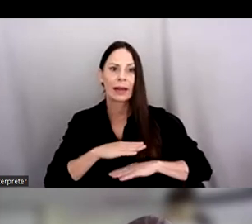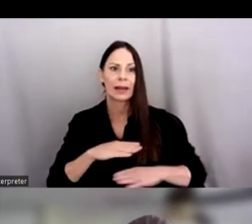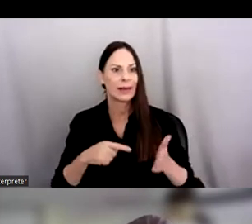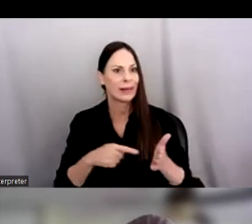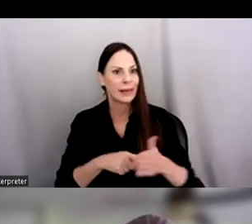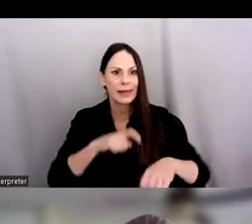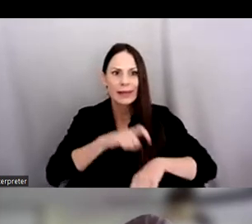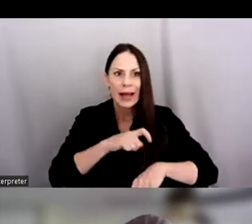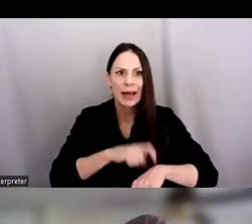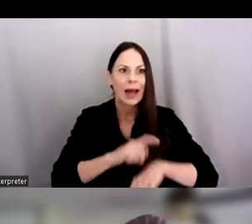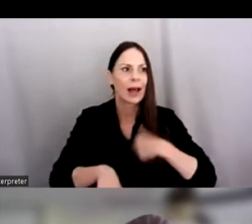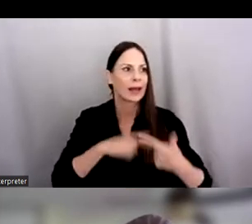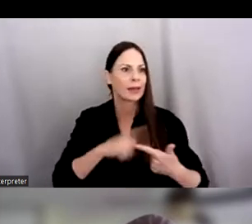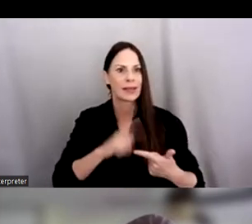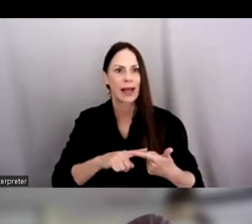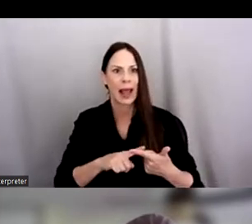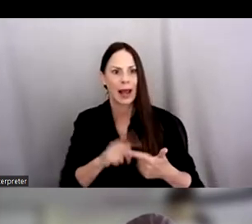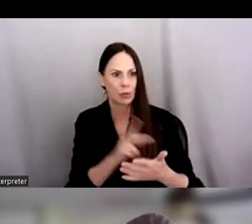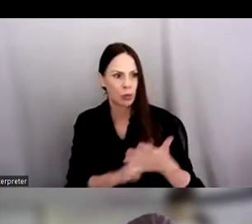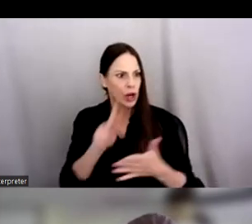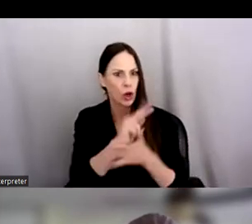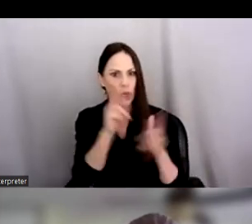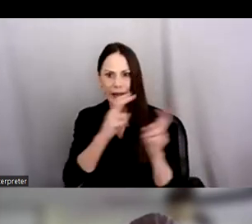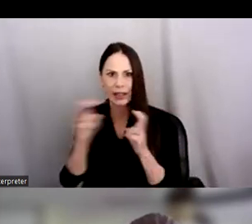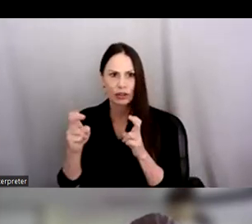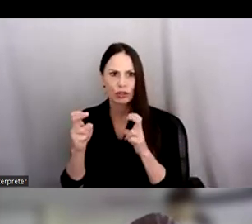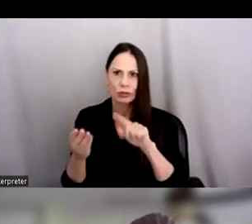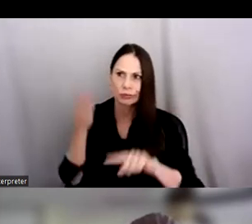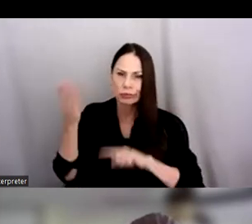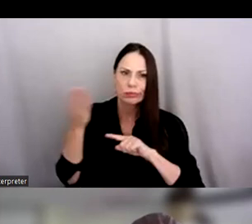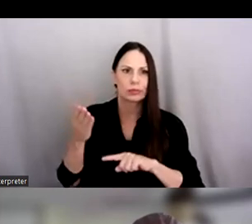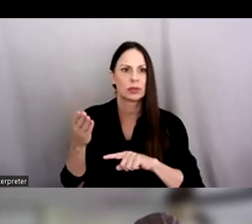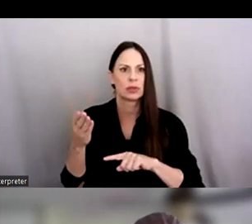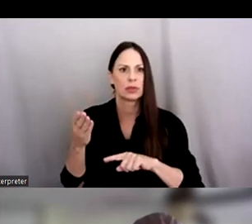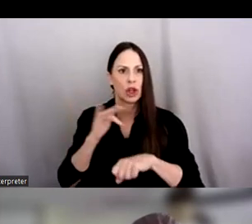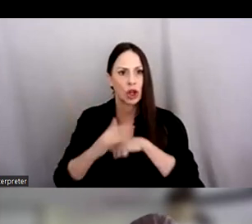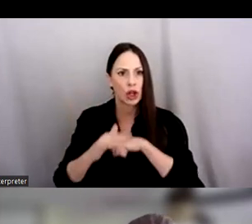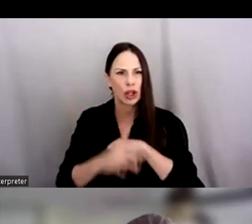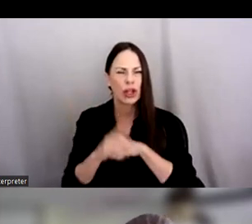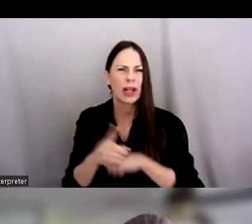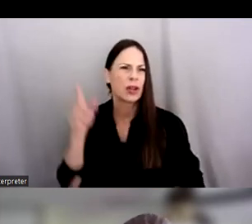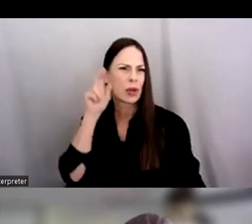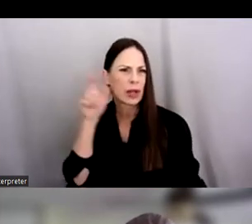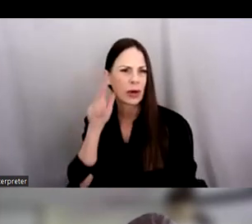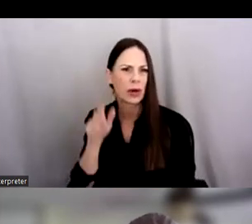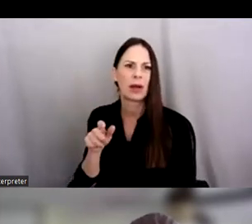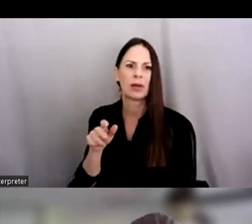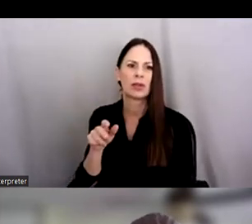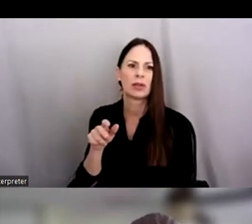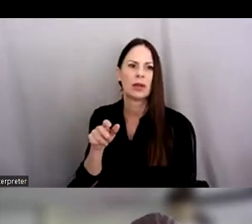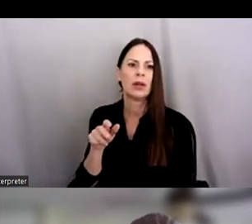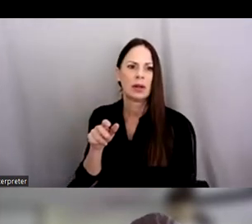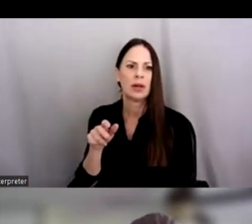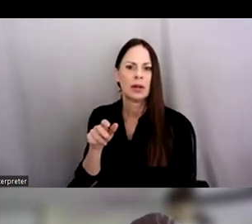that I mentioned earlier, and you'll hear more about from Commissioner Barnes during the update a little bit later in the meeting. I would like to